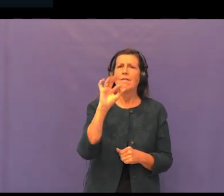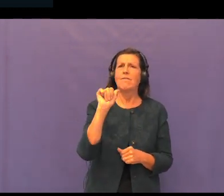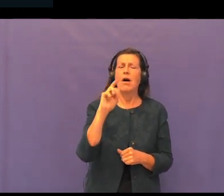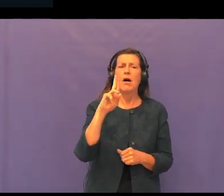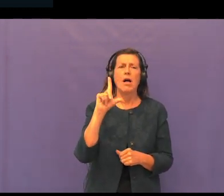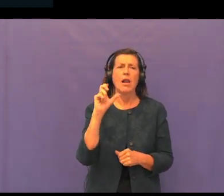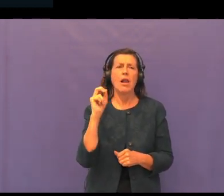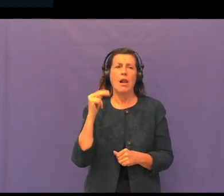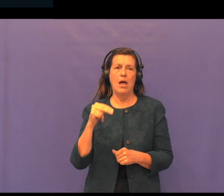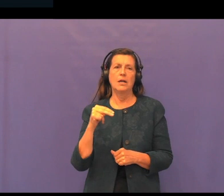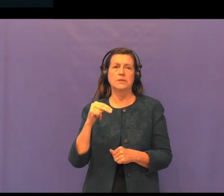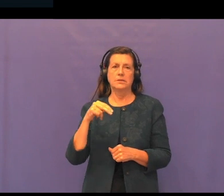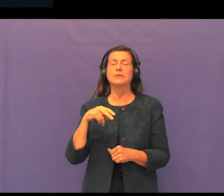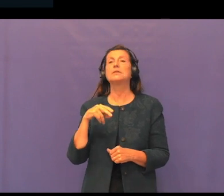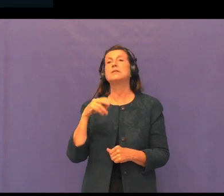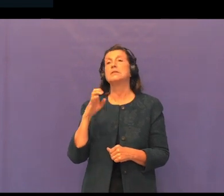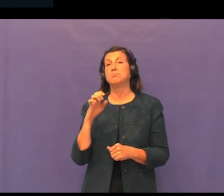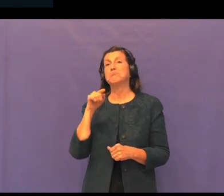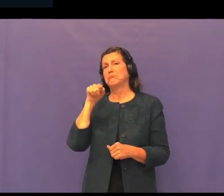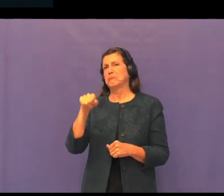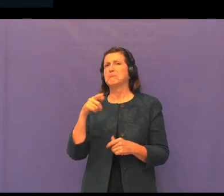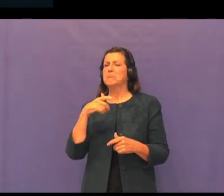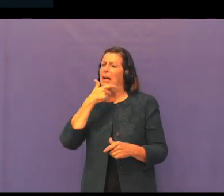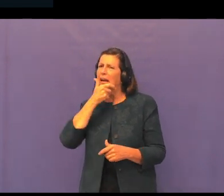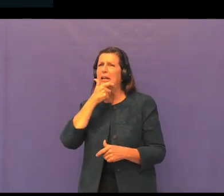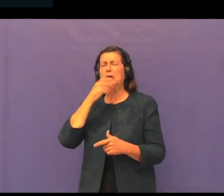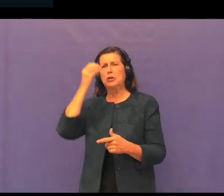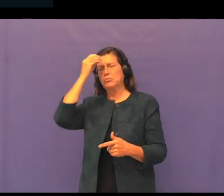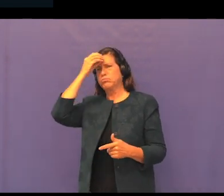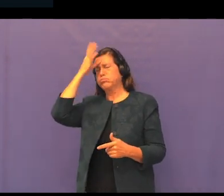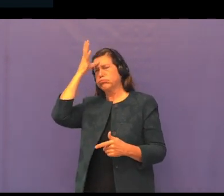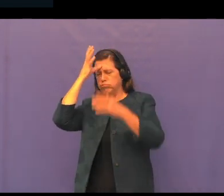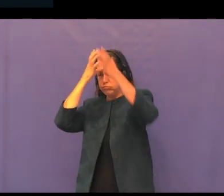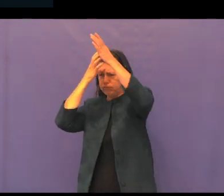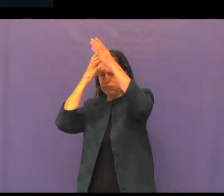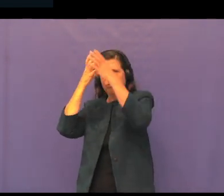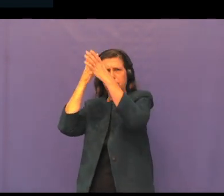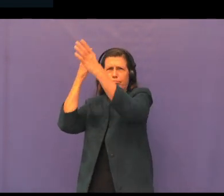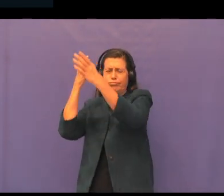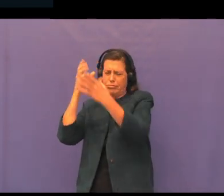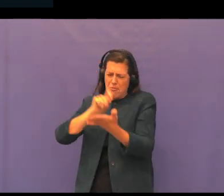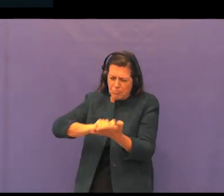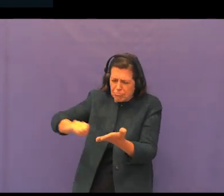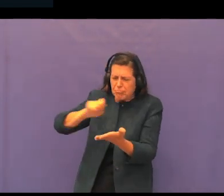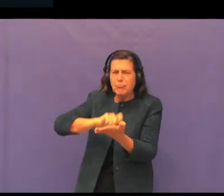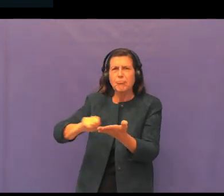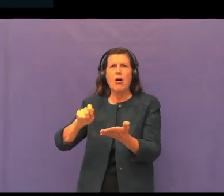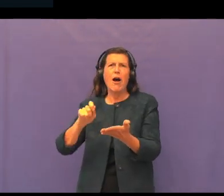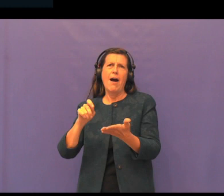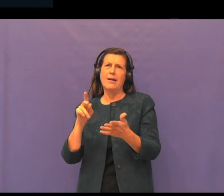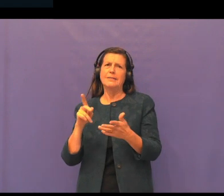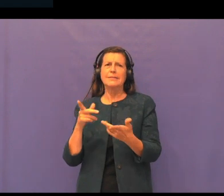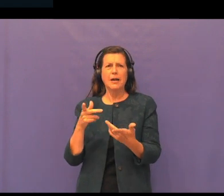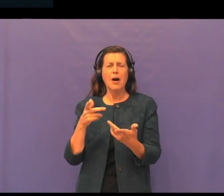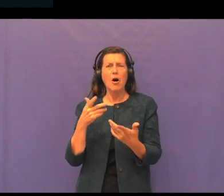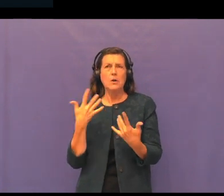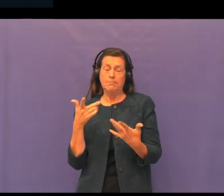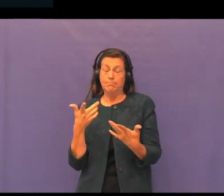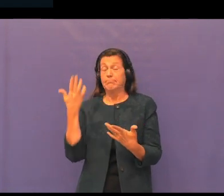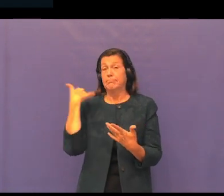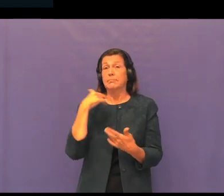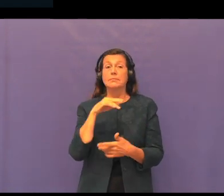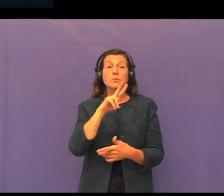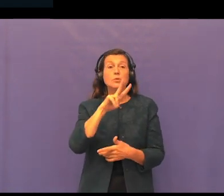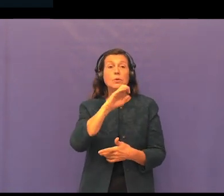travel writer. And in 2007, he read an article about the new edition of the Oxford Junior